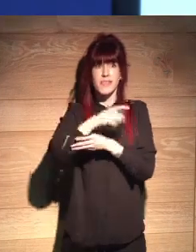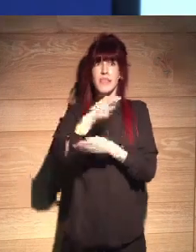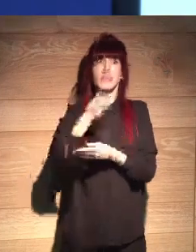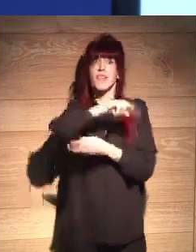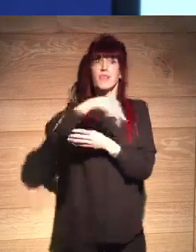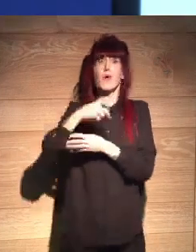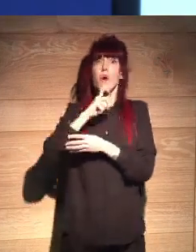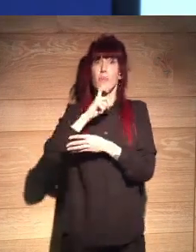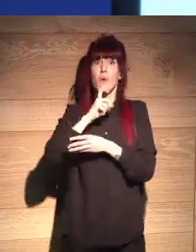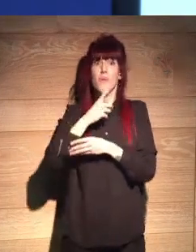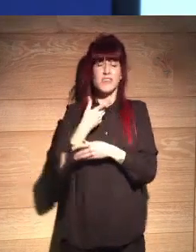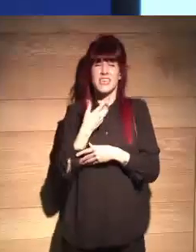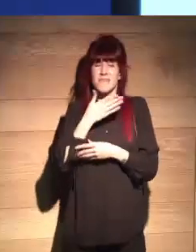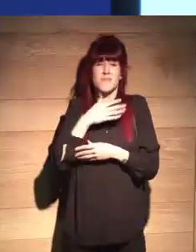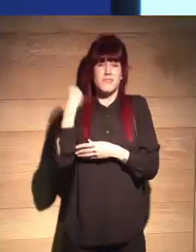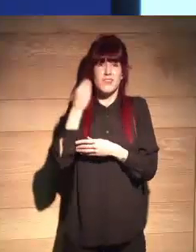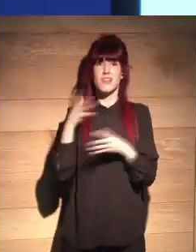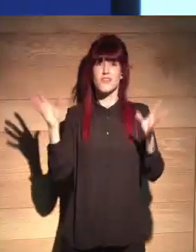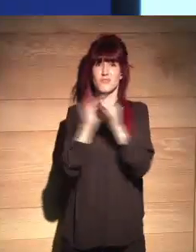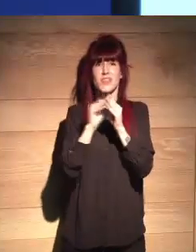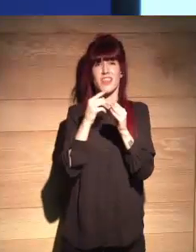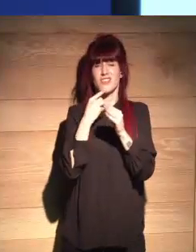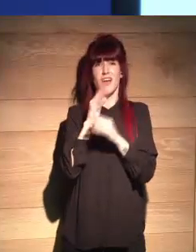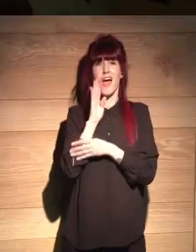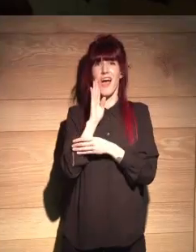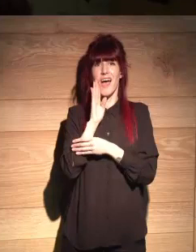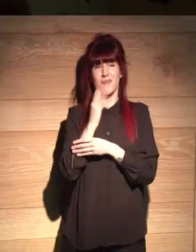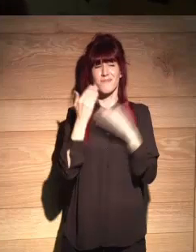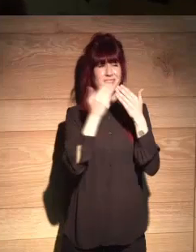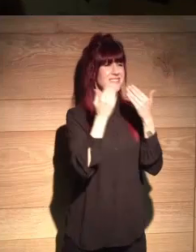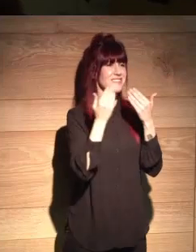much summarize what I want to say. Thank you very much.